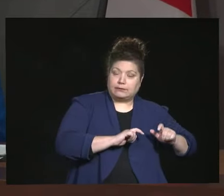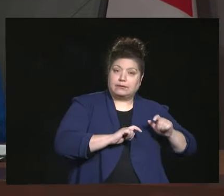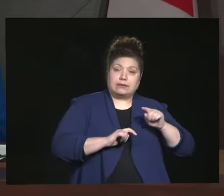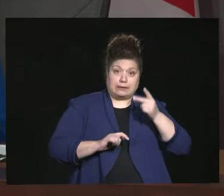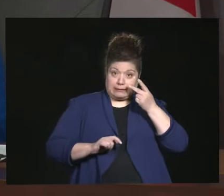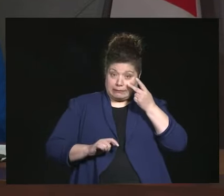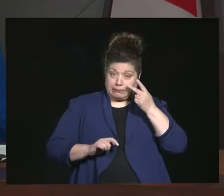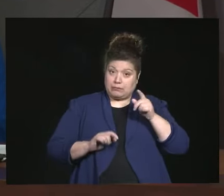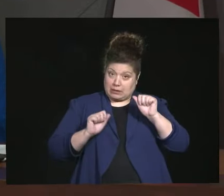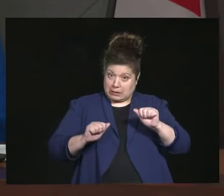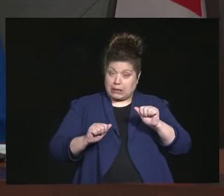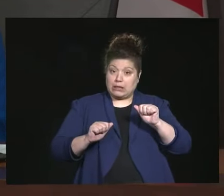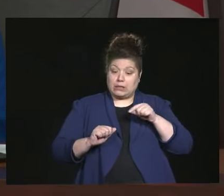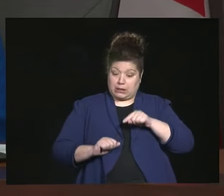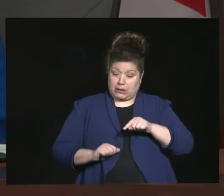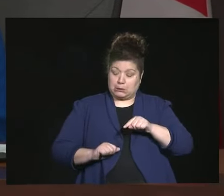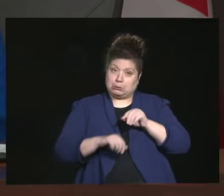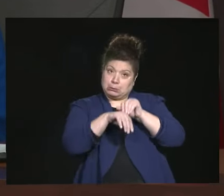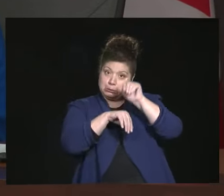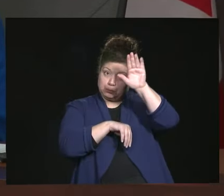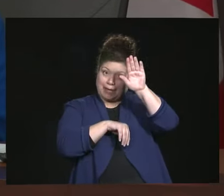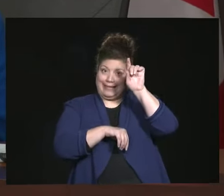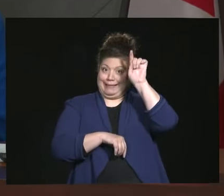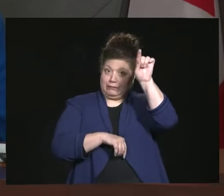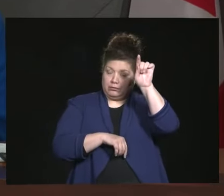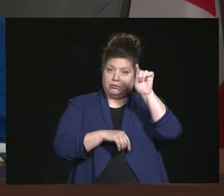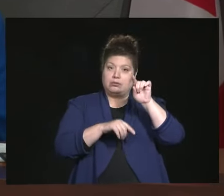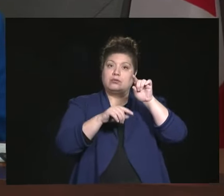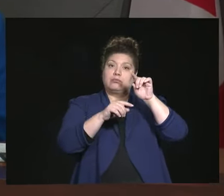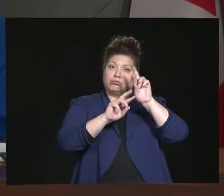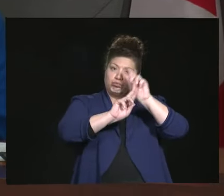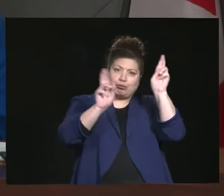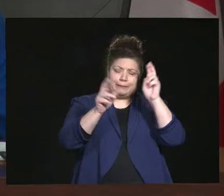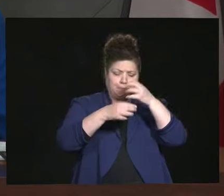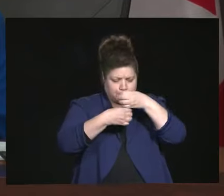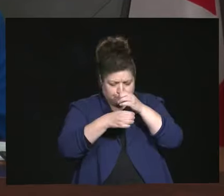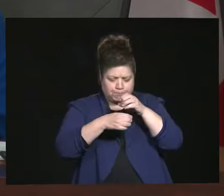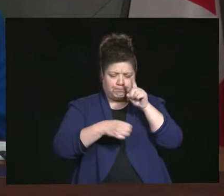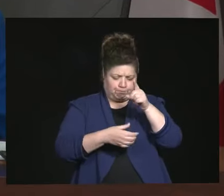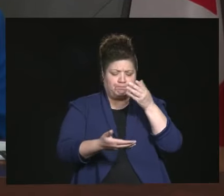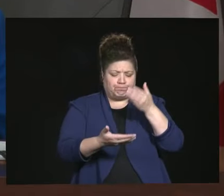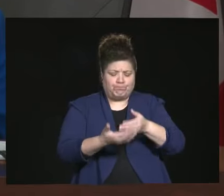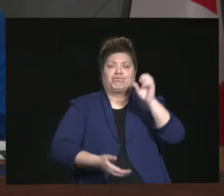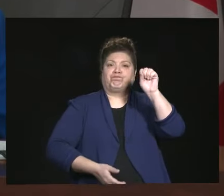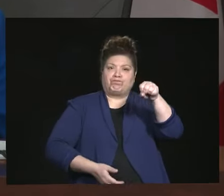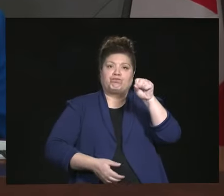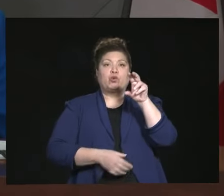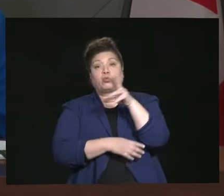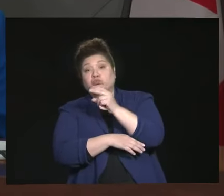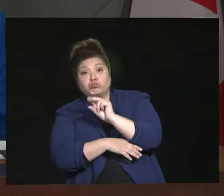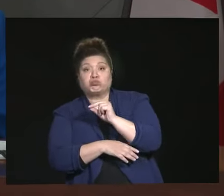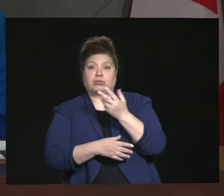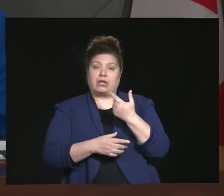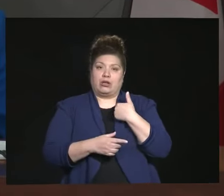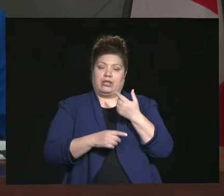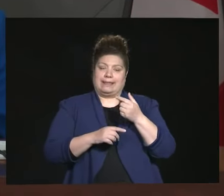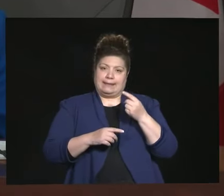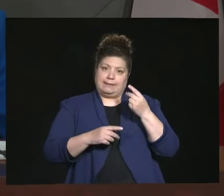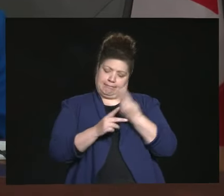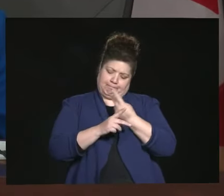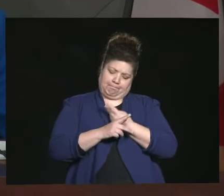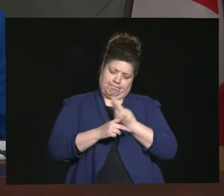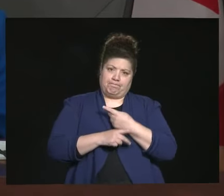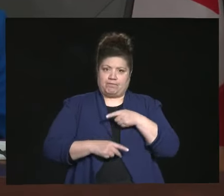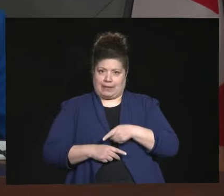test kits that can be used. And that's actually happening right now, and we'll give you some more information as that progresses. But